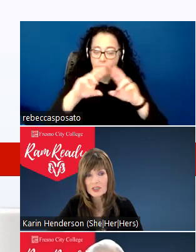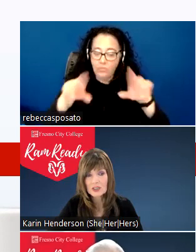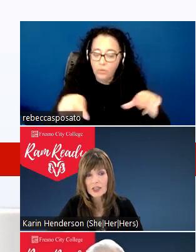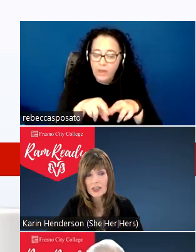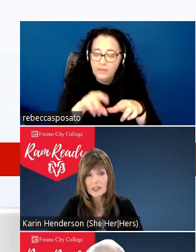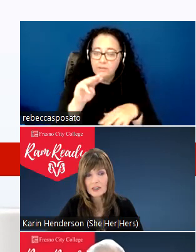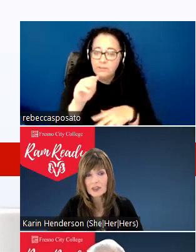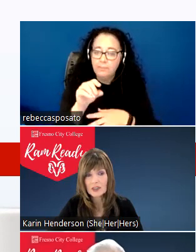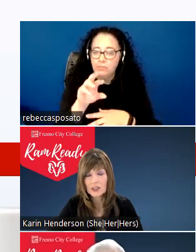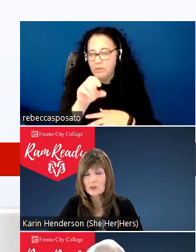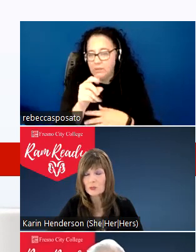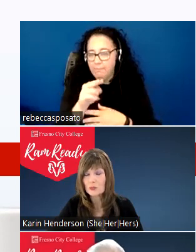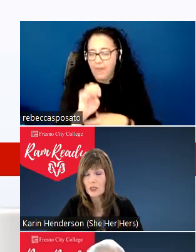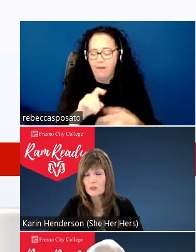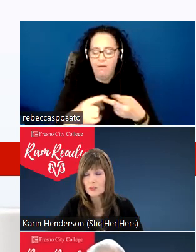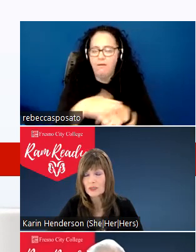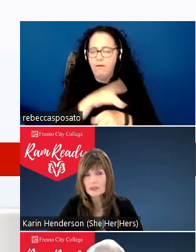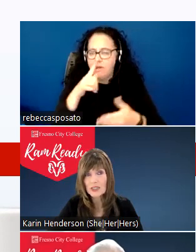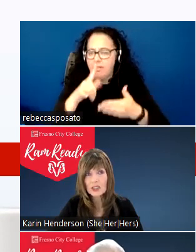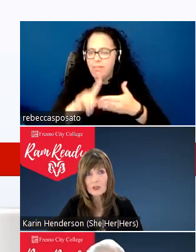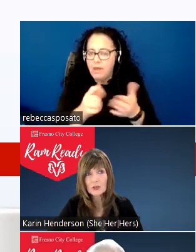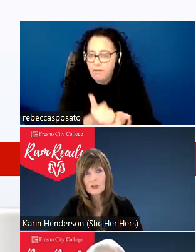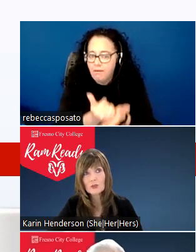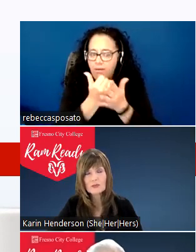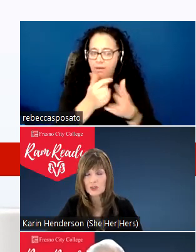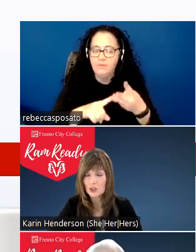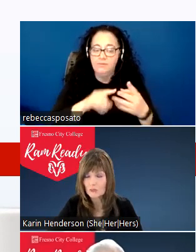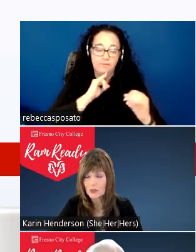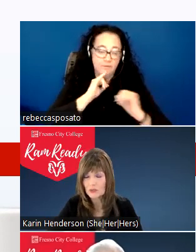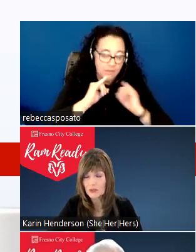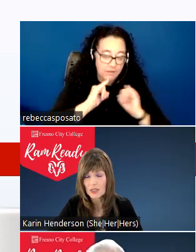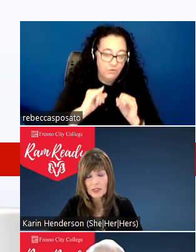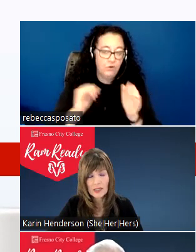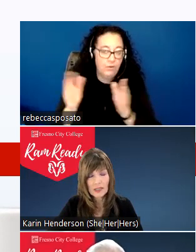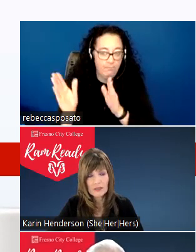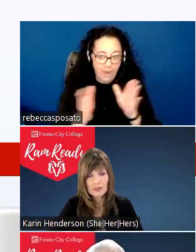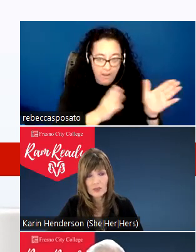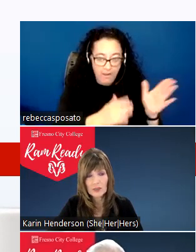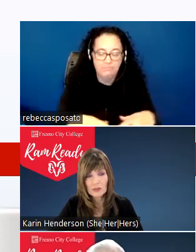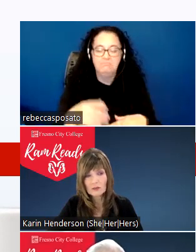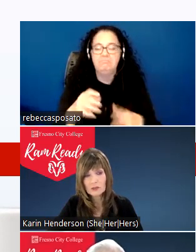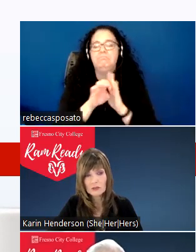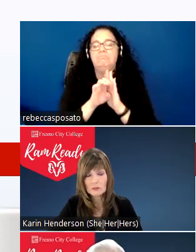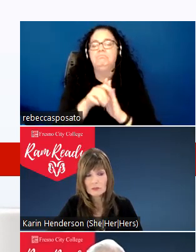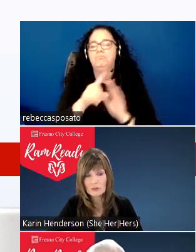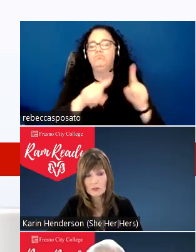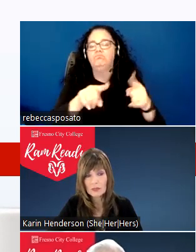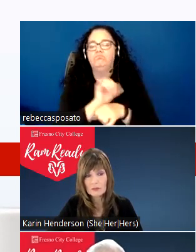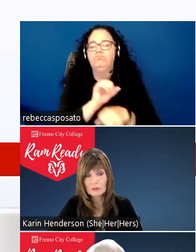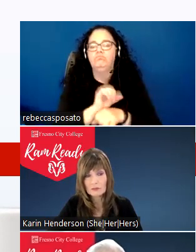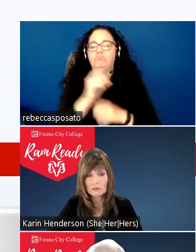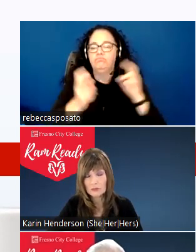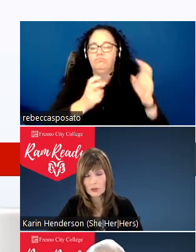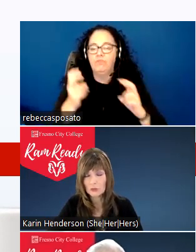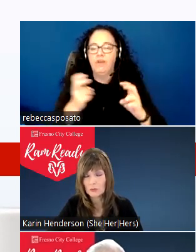assistance and interview prep. So let's say you go to one of our job fairs and they're like, oh,